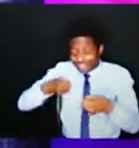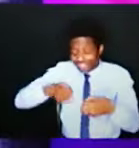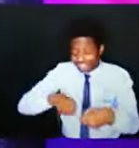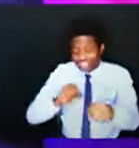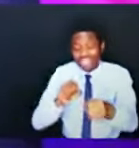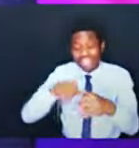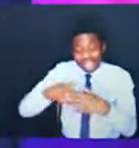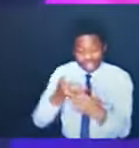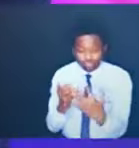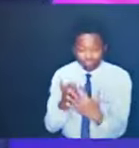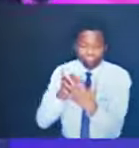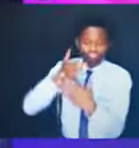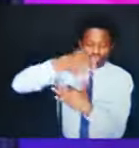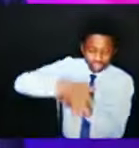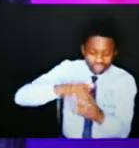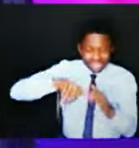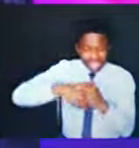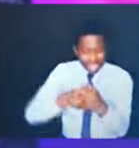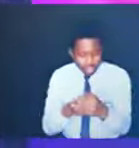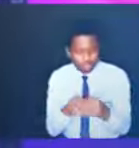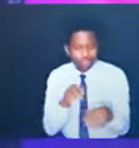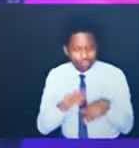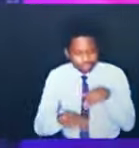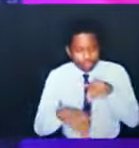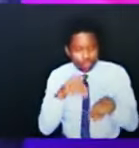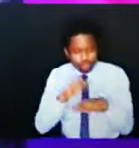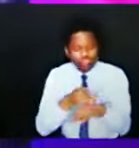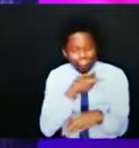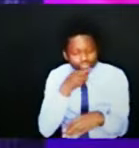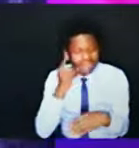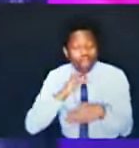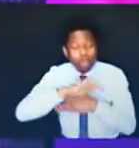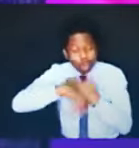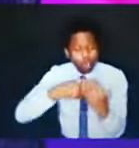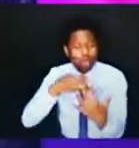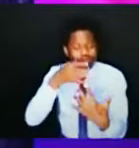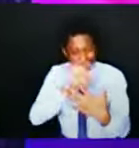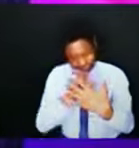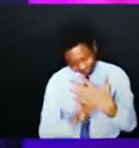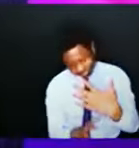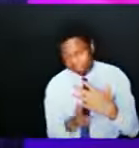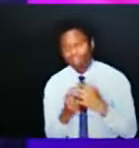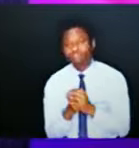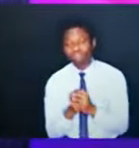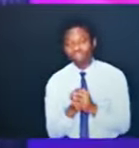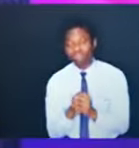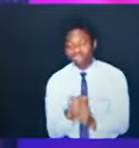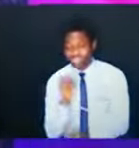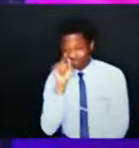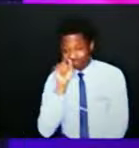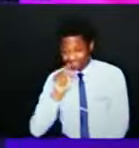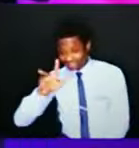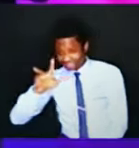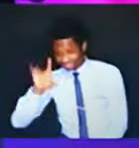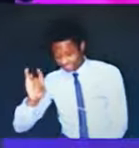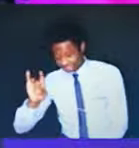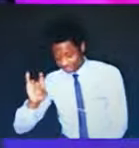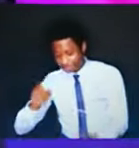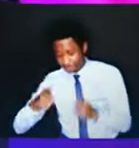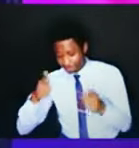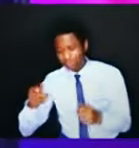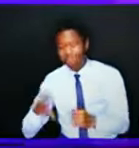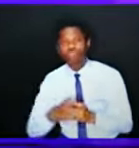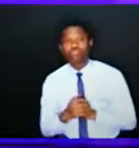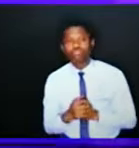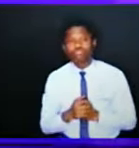the wilderness. Then you will chapel cocono, no one nante as Renoso. Now verse 38, the big one. If any Casipano and your son and